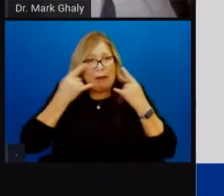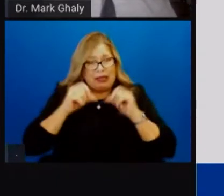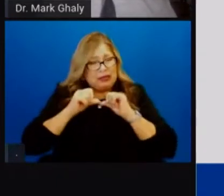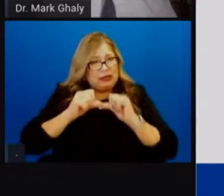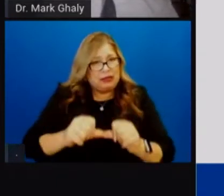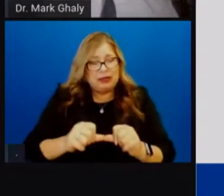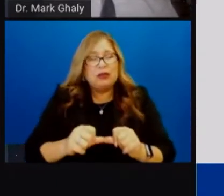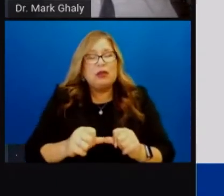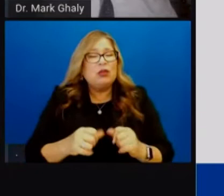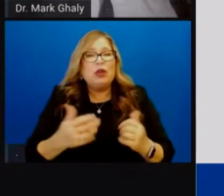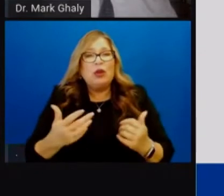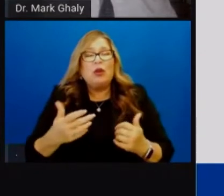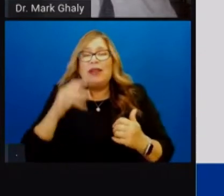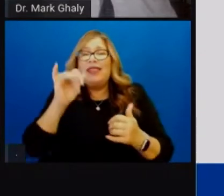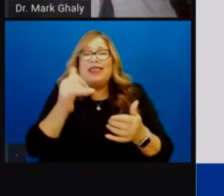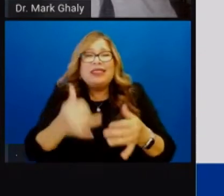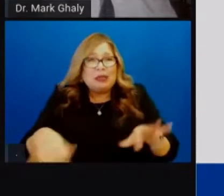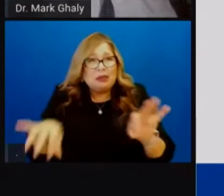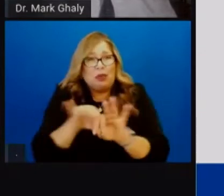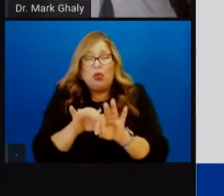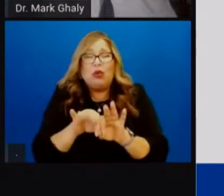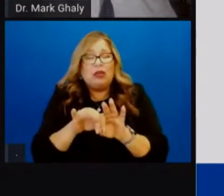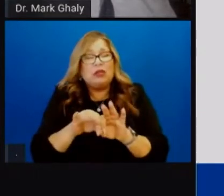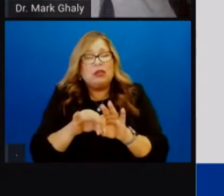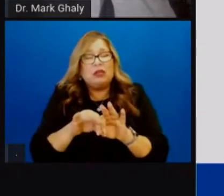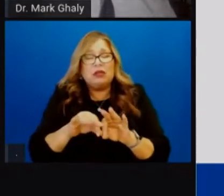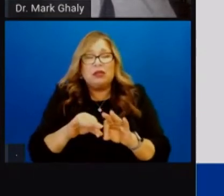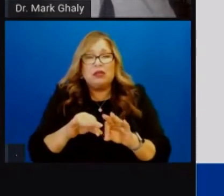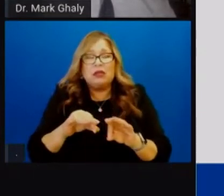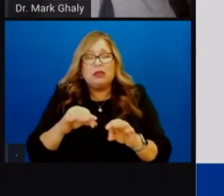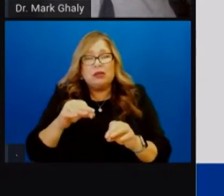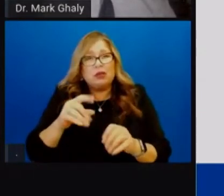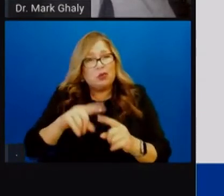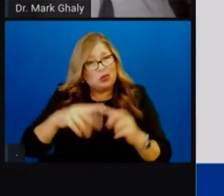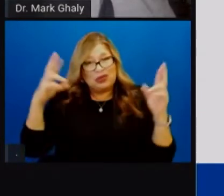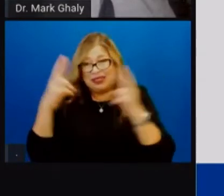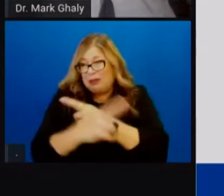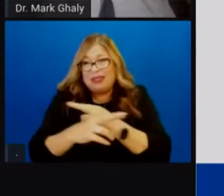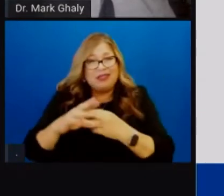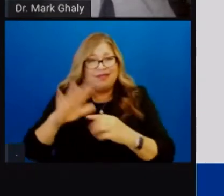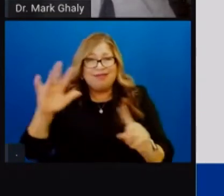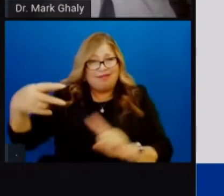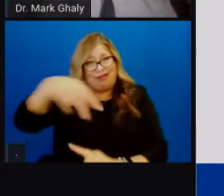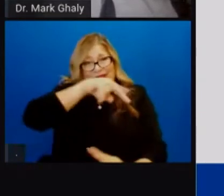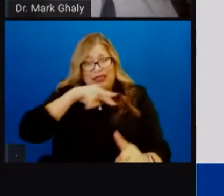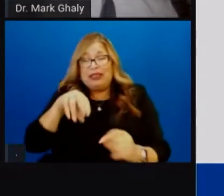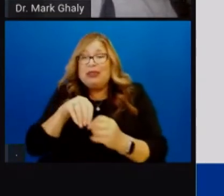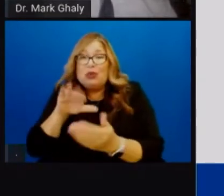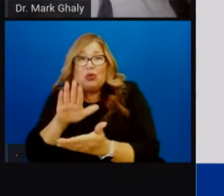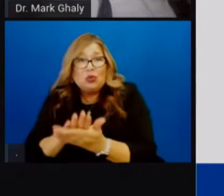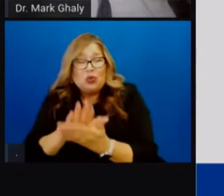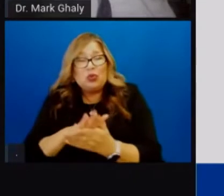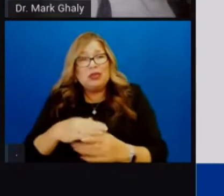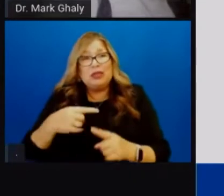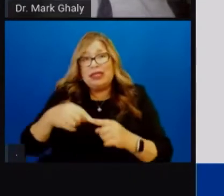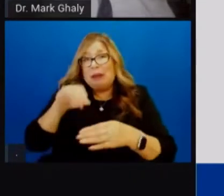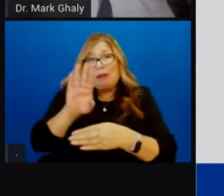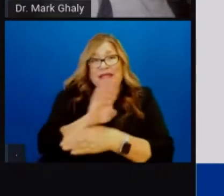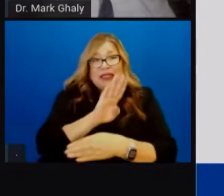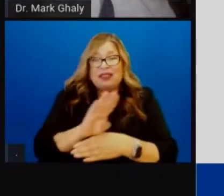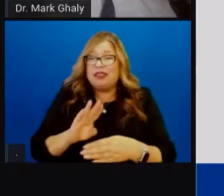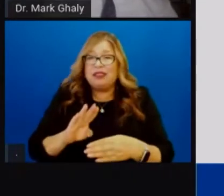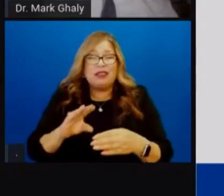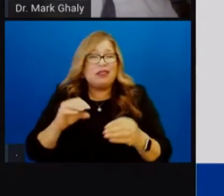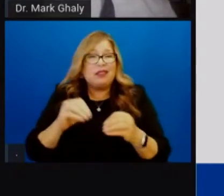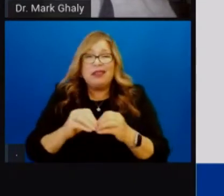important objective, not just in our school communities, but yes, specifically in our school communities, but in businesses and across our culture